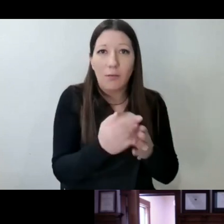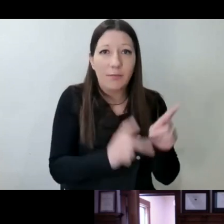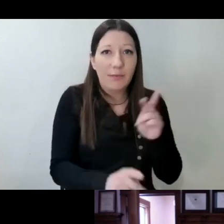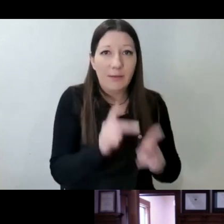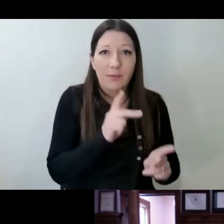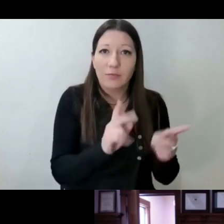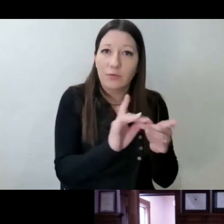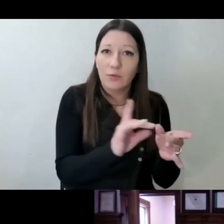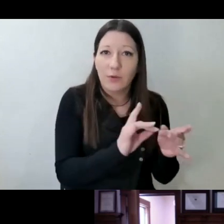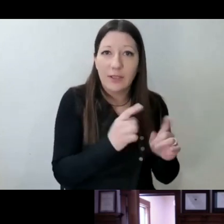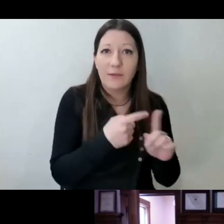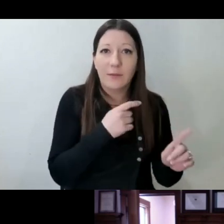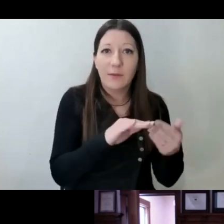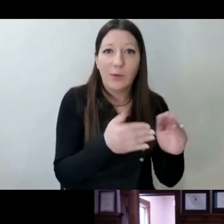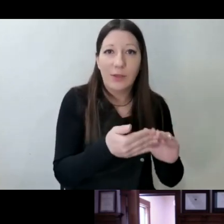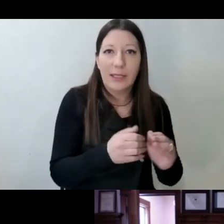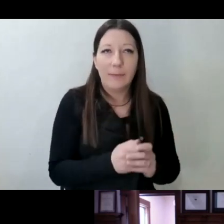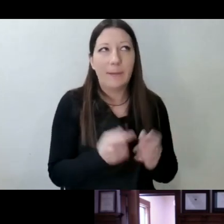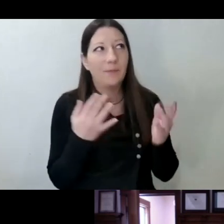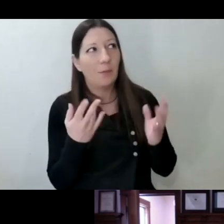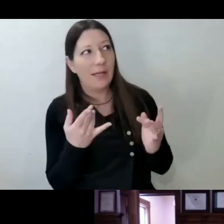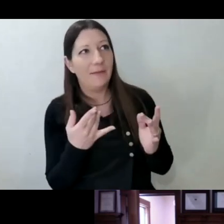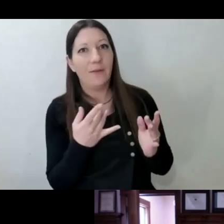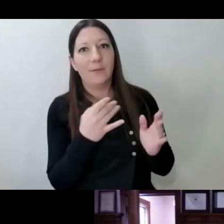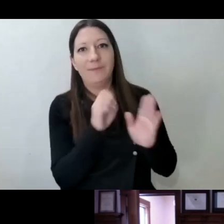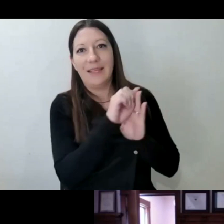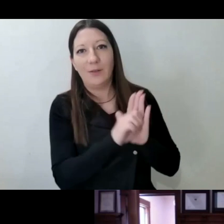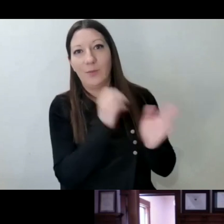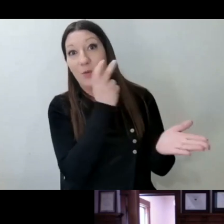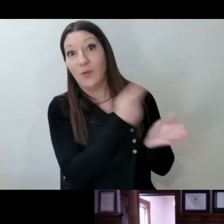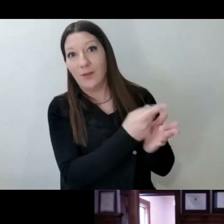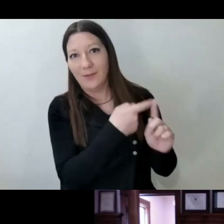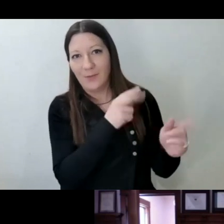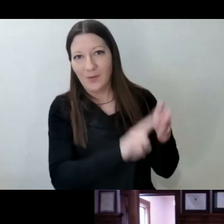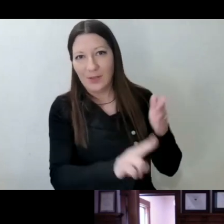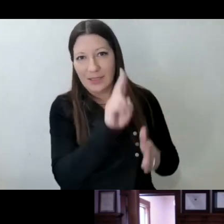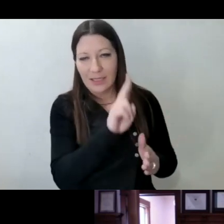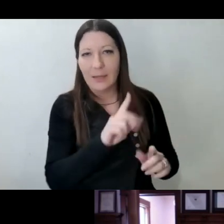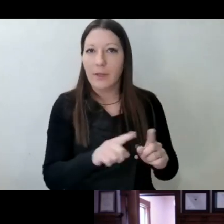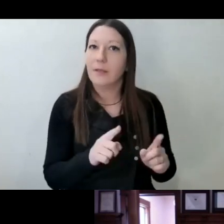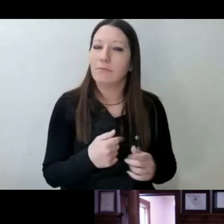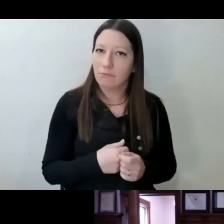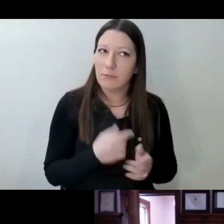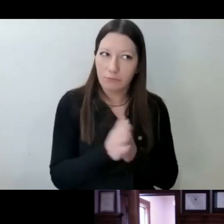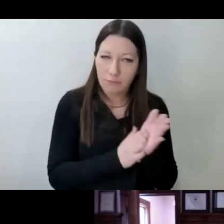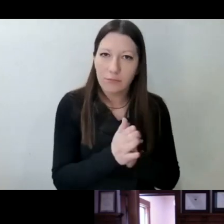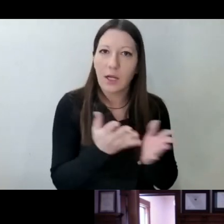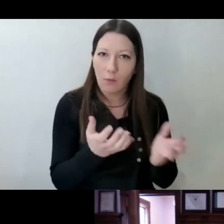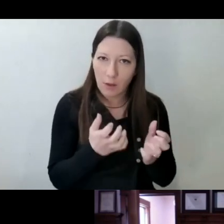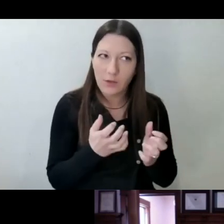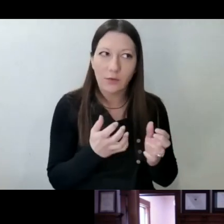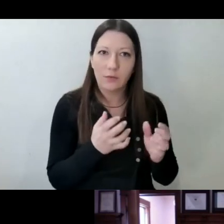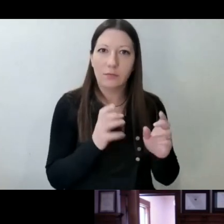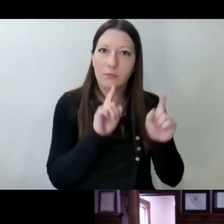a matter of me getting the ethical approval from a university to do that. But it's definitely something that I want to explore. I would also love to try